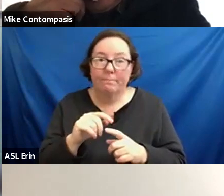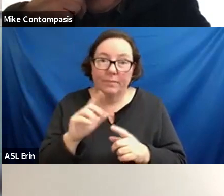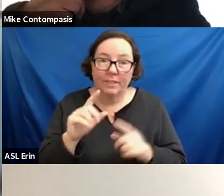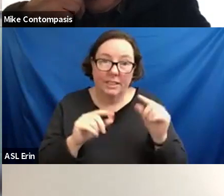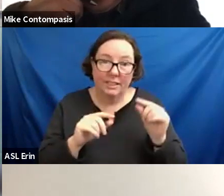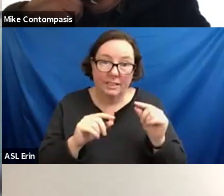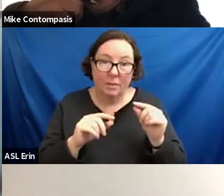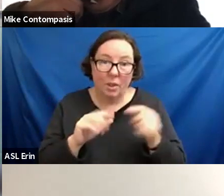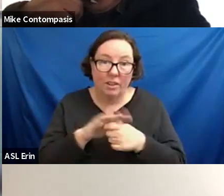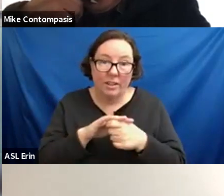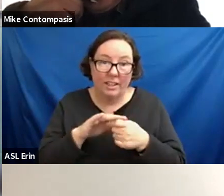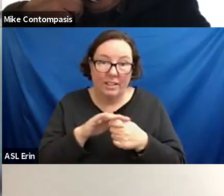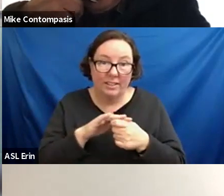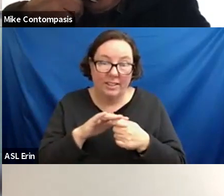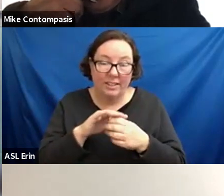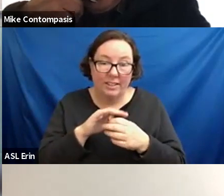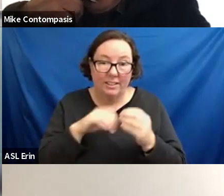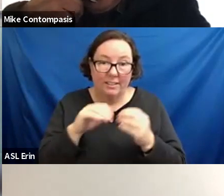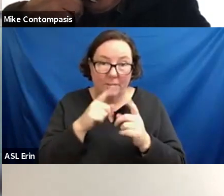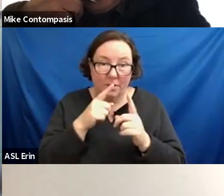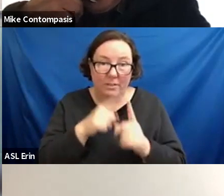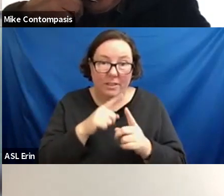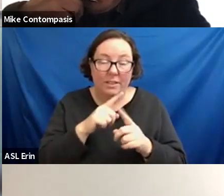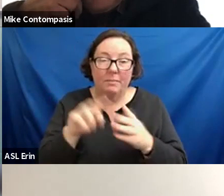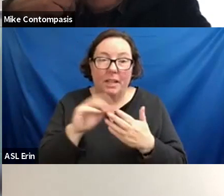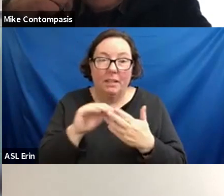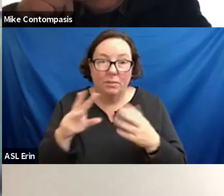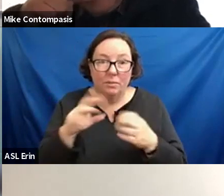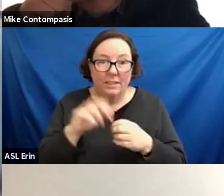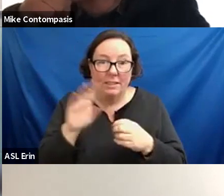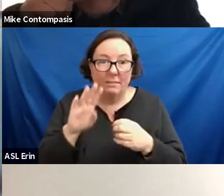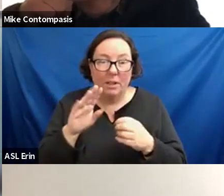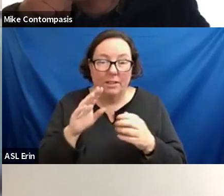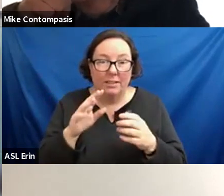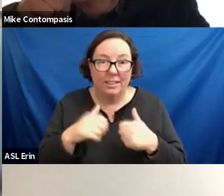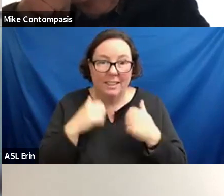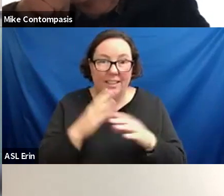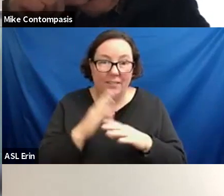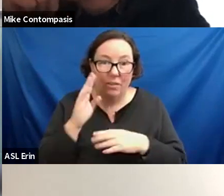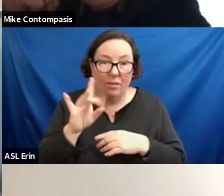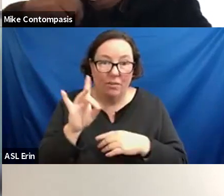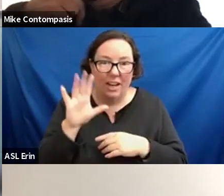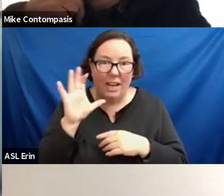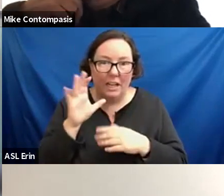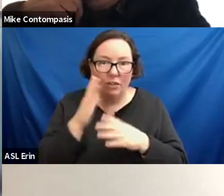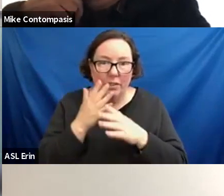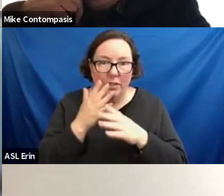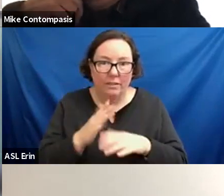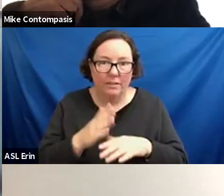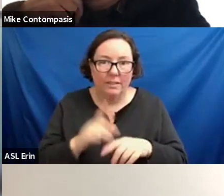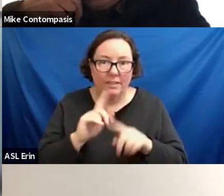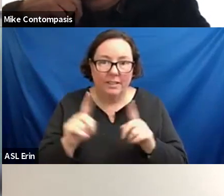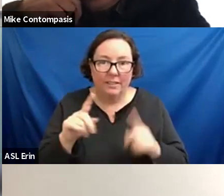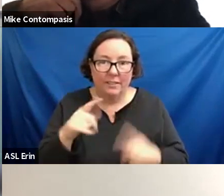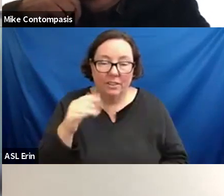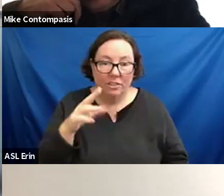smaller. And actually students in the city of Boston reside in over 800 Geo Codes. And so